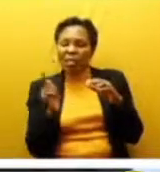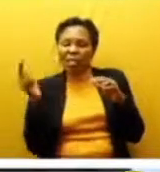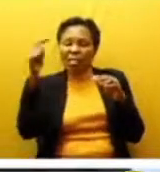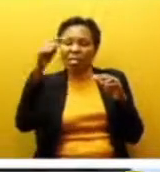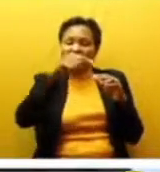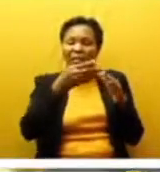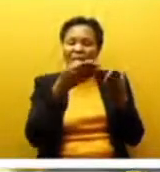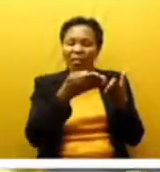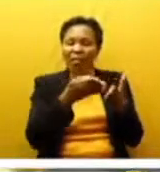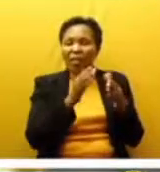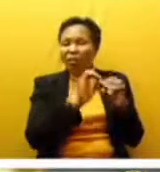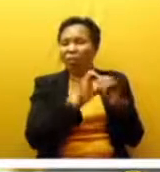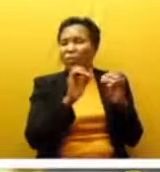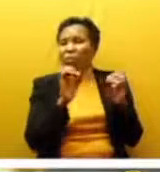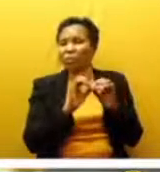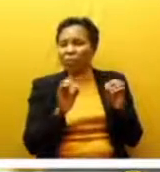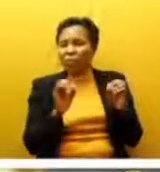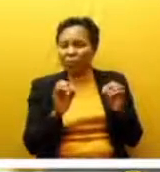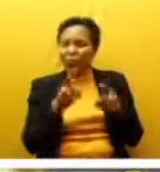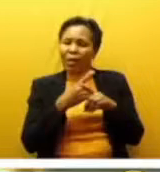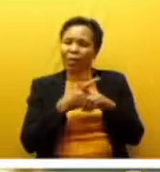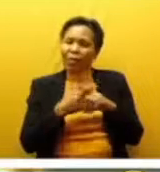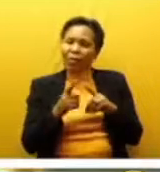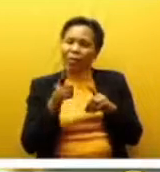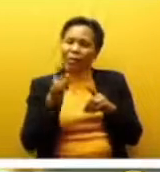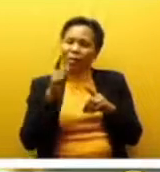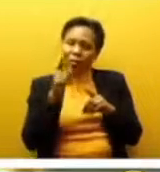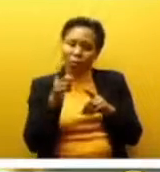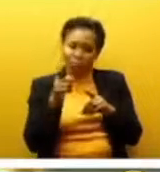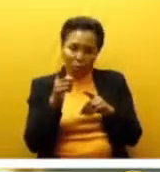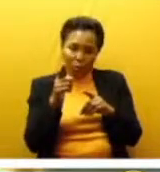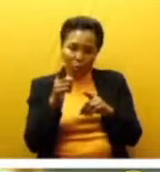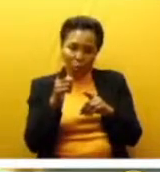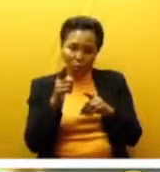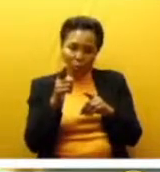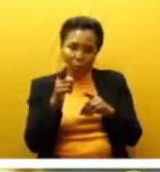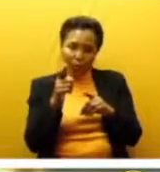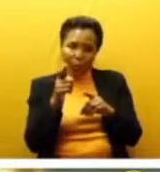whichever. But you did also